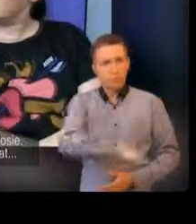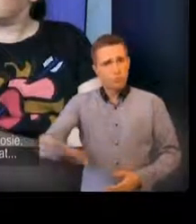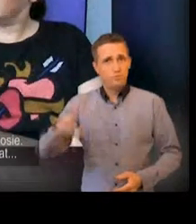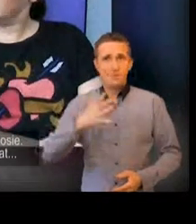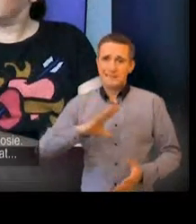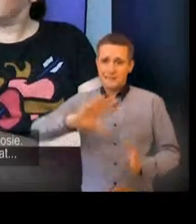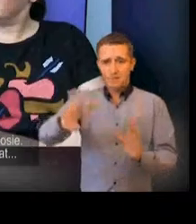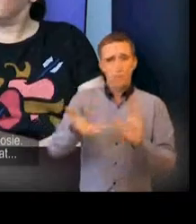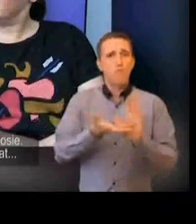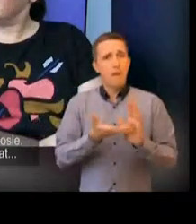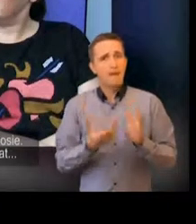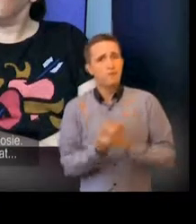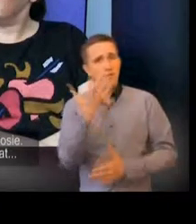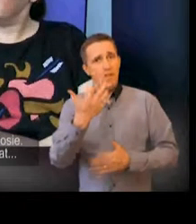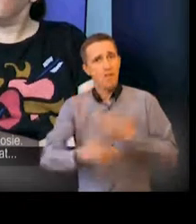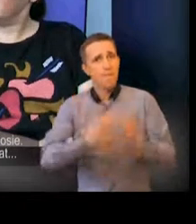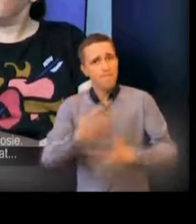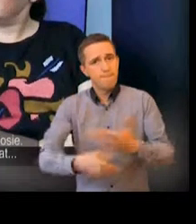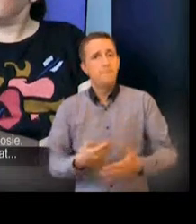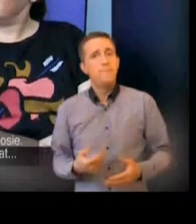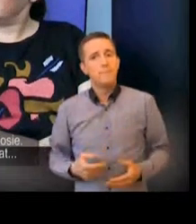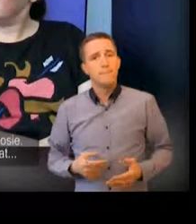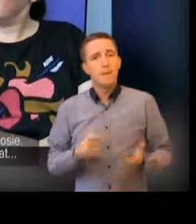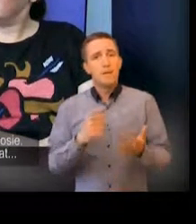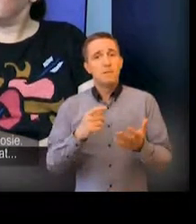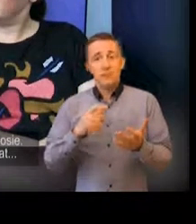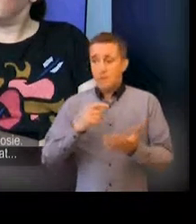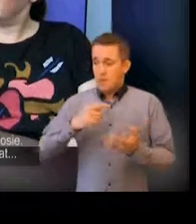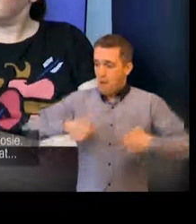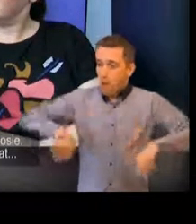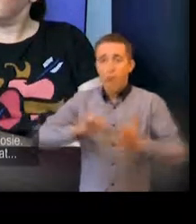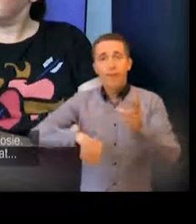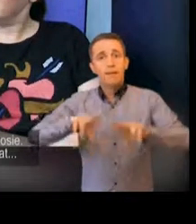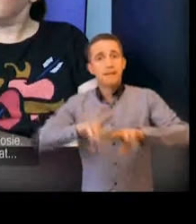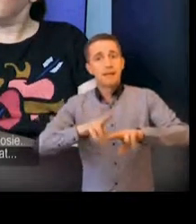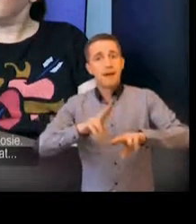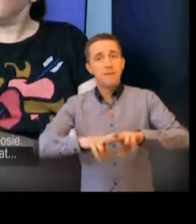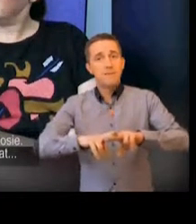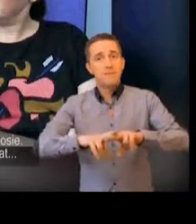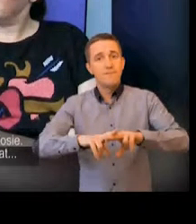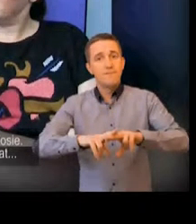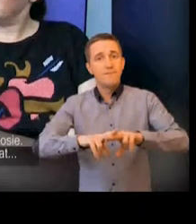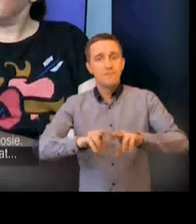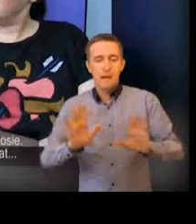of, and when it happens you do it daily. So opportunity to look at